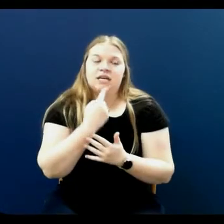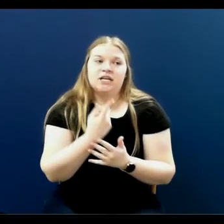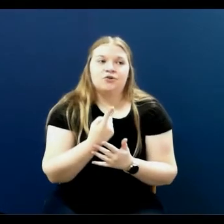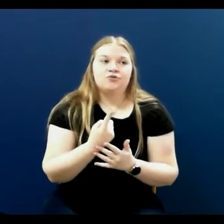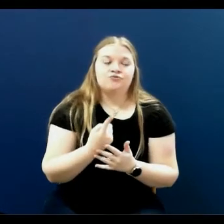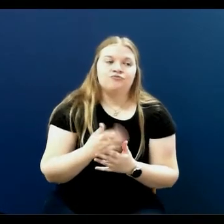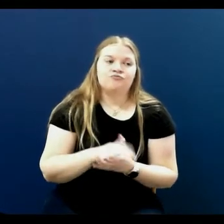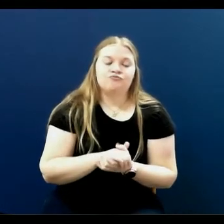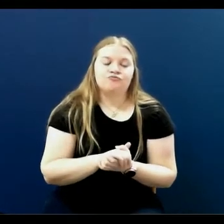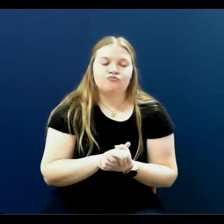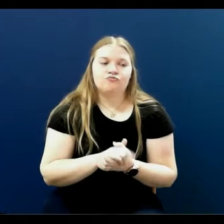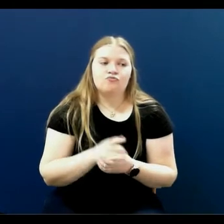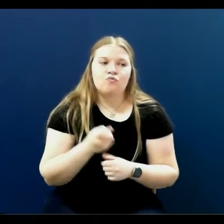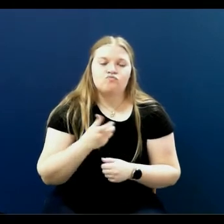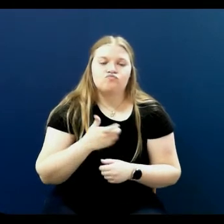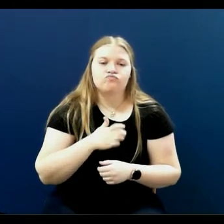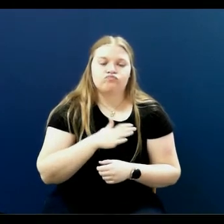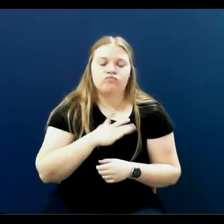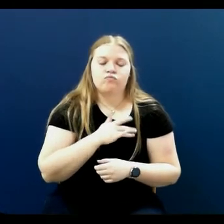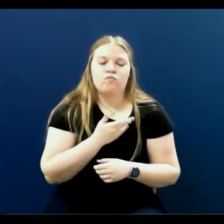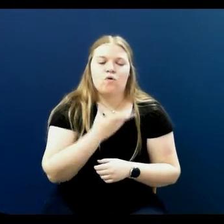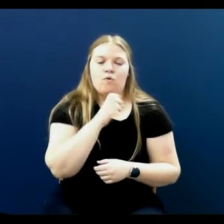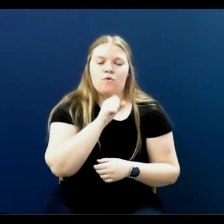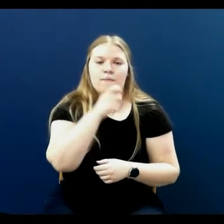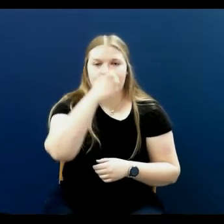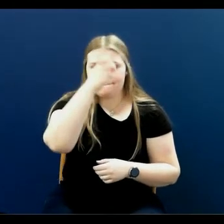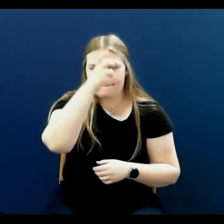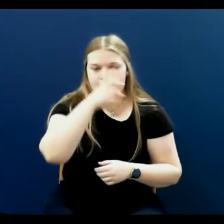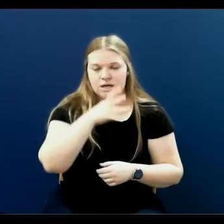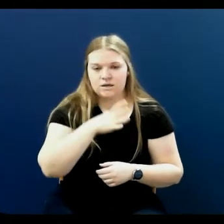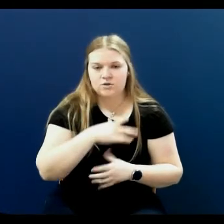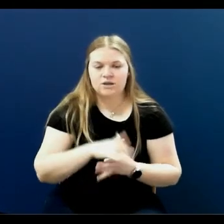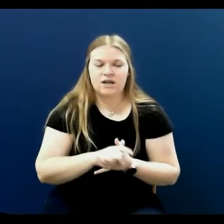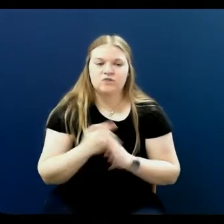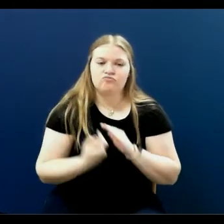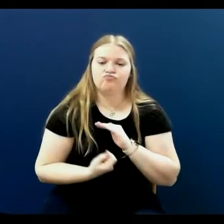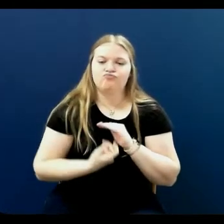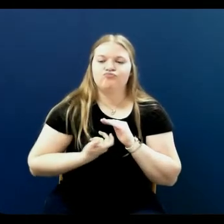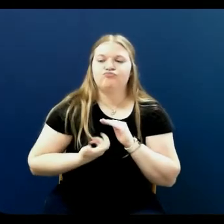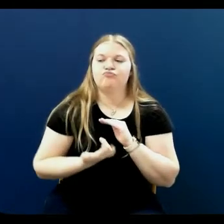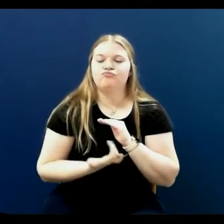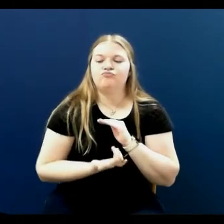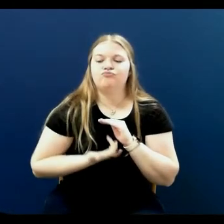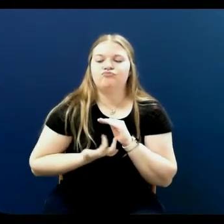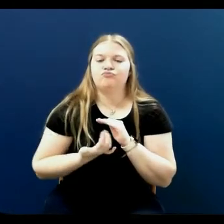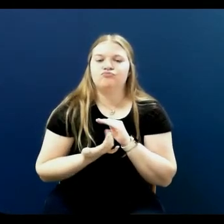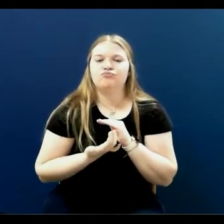grumpy old man. Somebody who has a smoldering anger in his